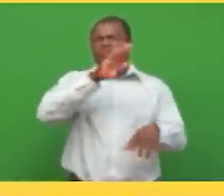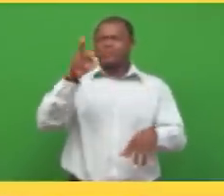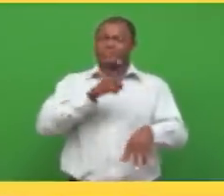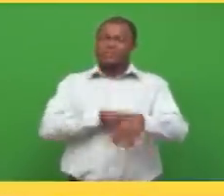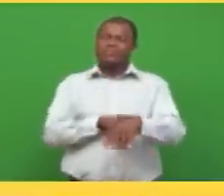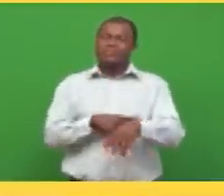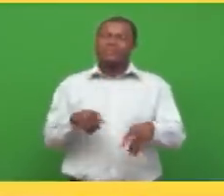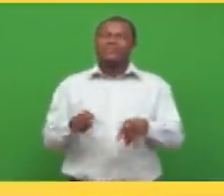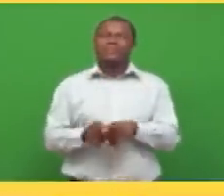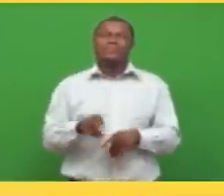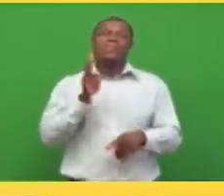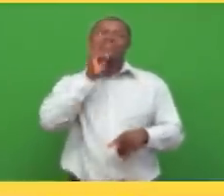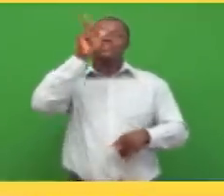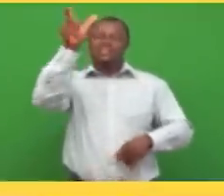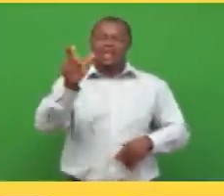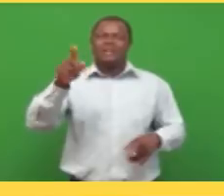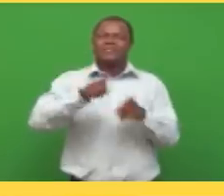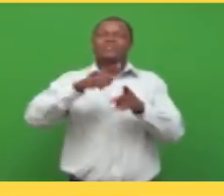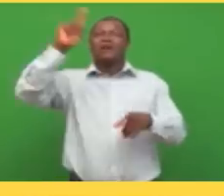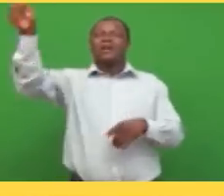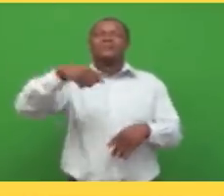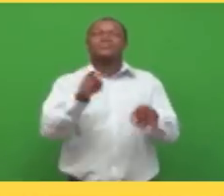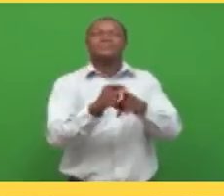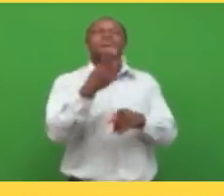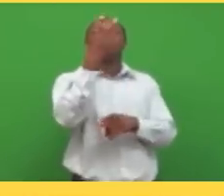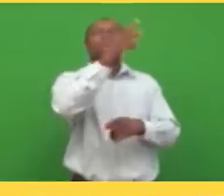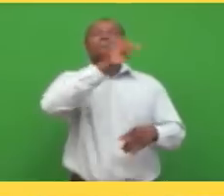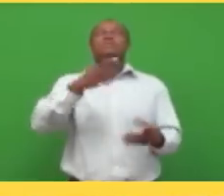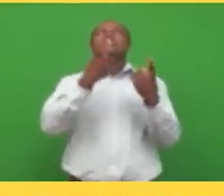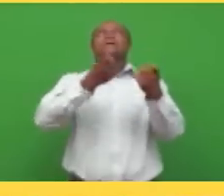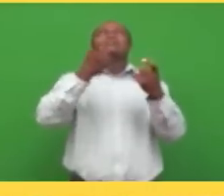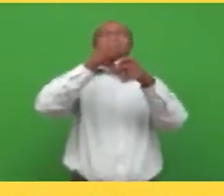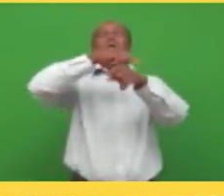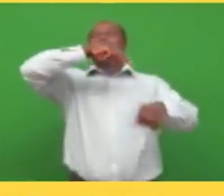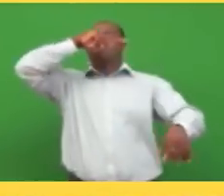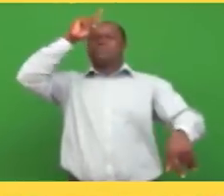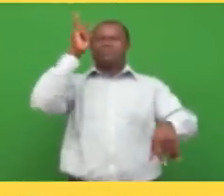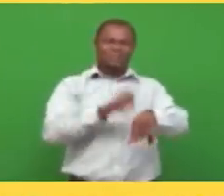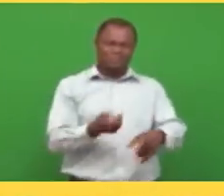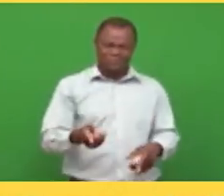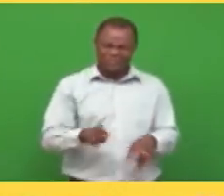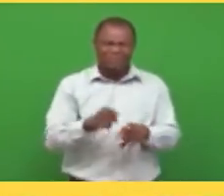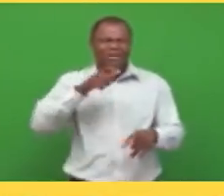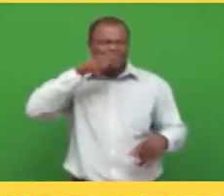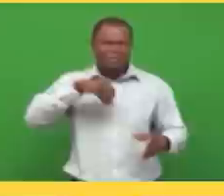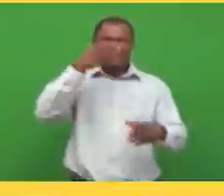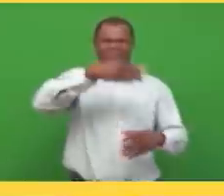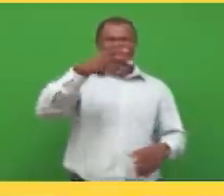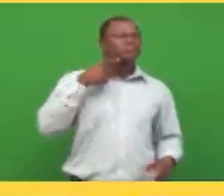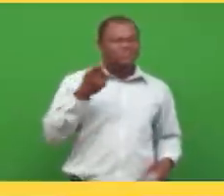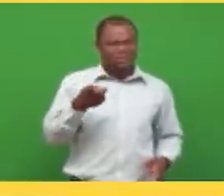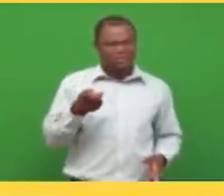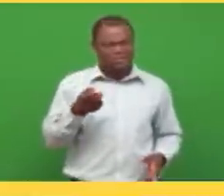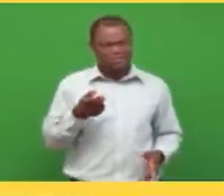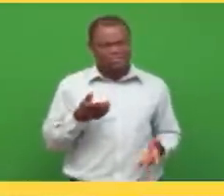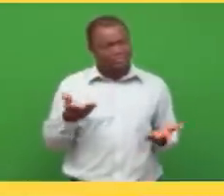hunozogarisavo Makabuya, whom when she was one, and it's a Hunogarisa. She's not going to bring Garisa, my